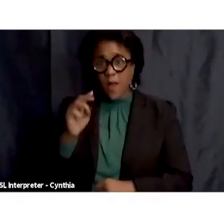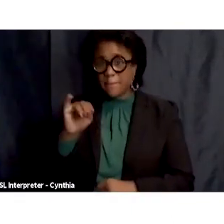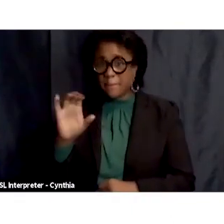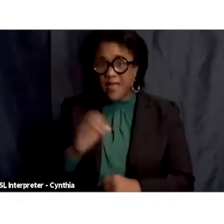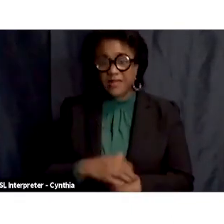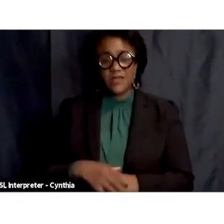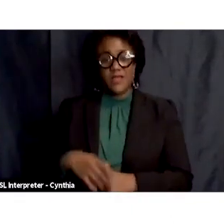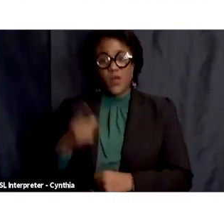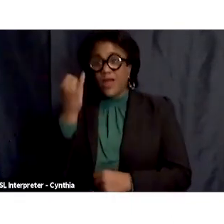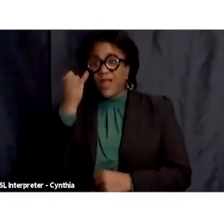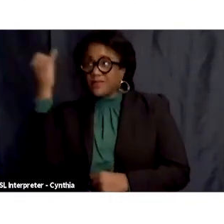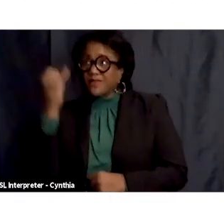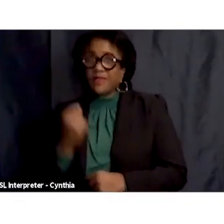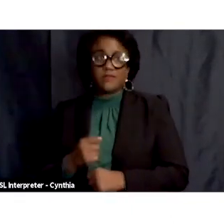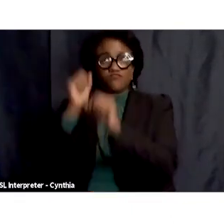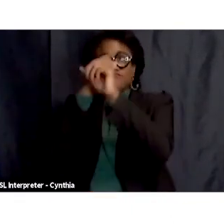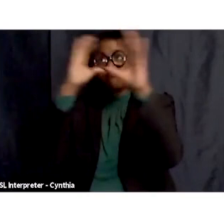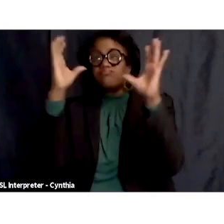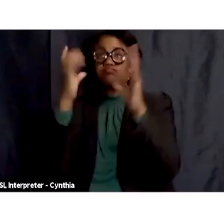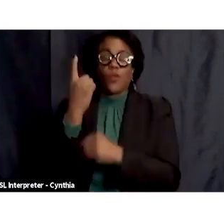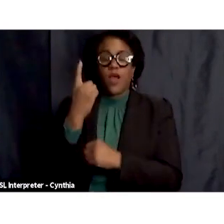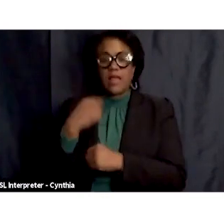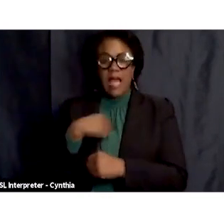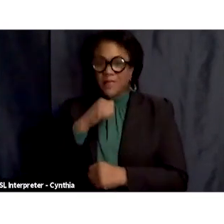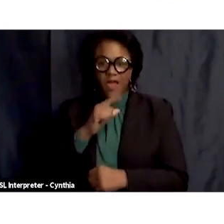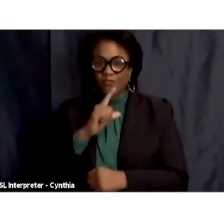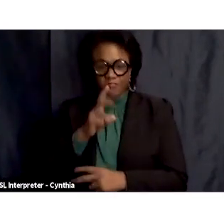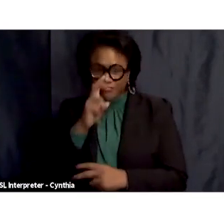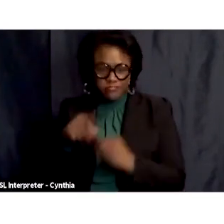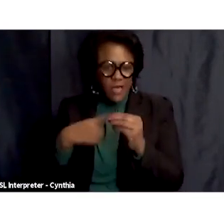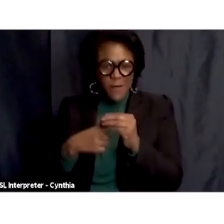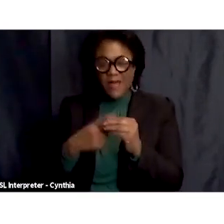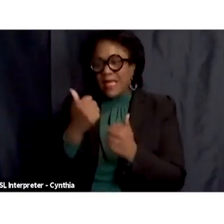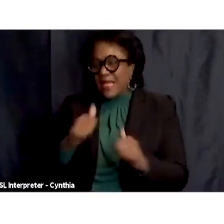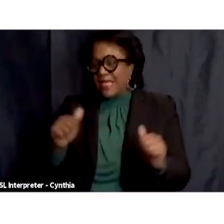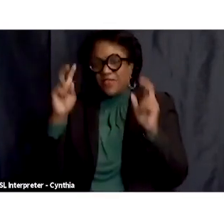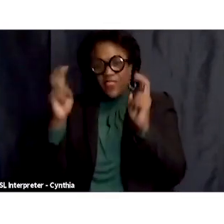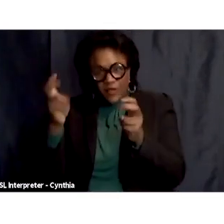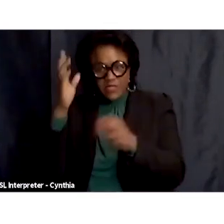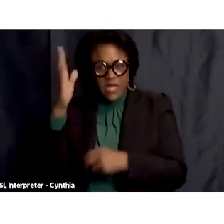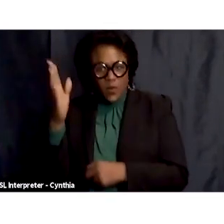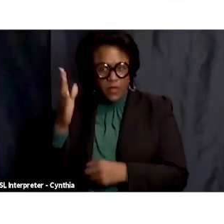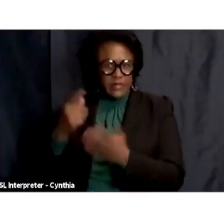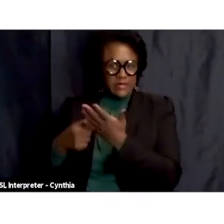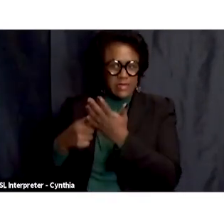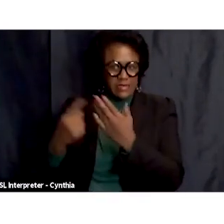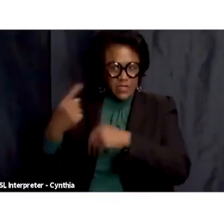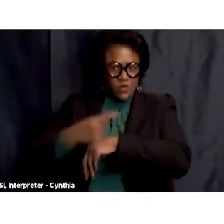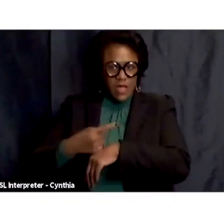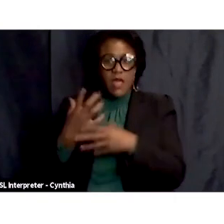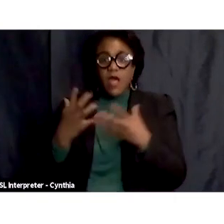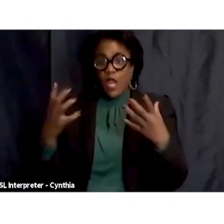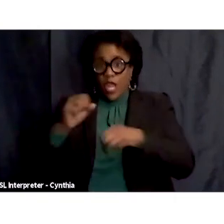one ideology. I am not dogmatic about any of the theories that I'm going to be sharing today. A lot of the work